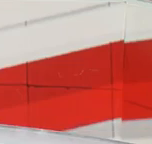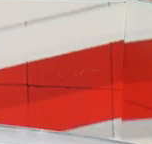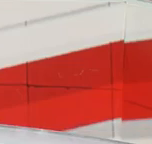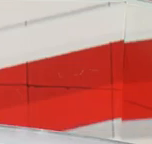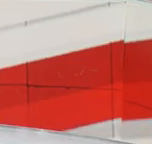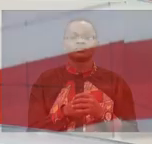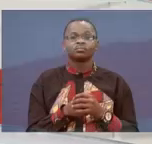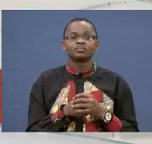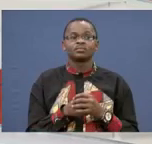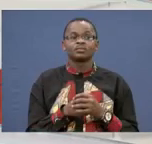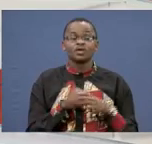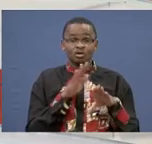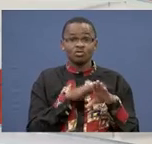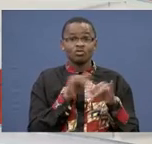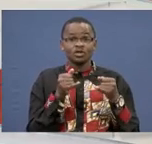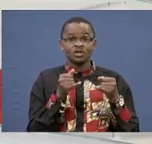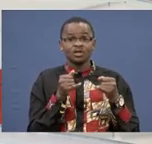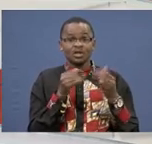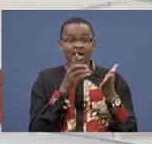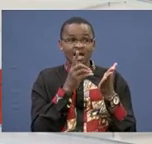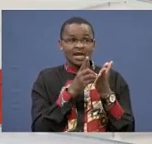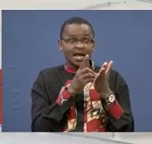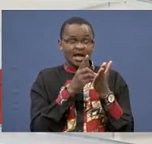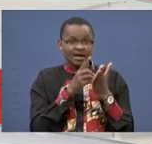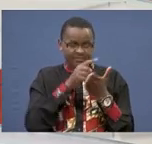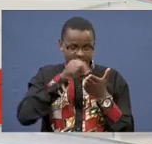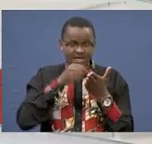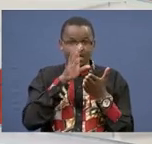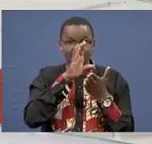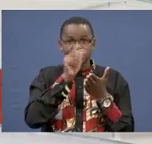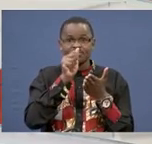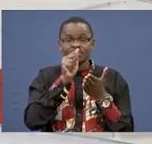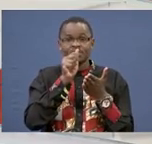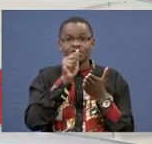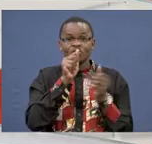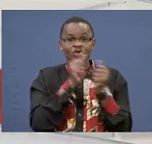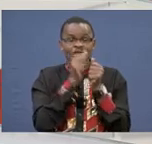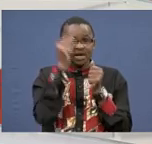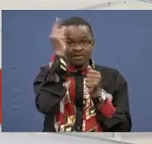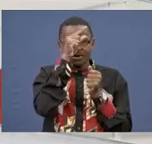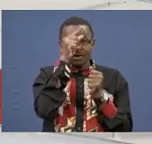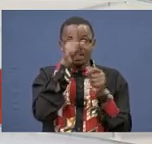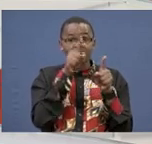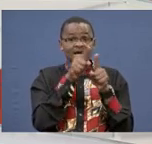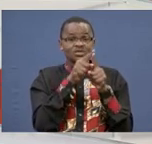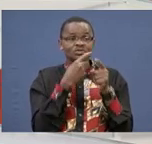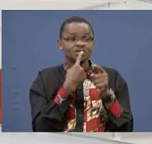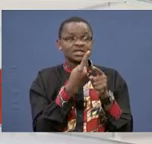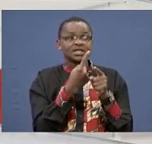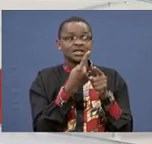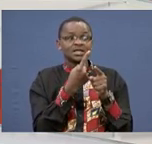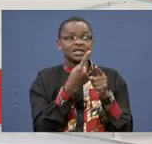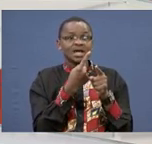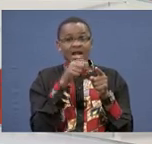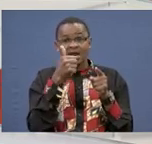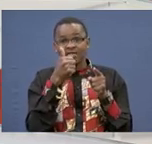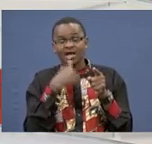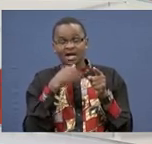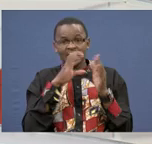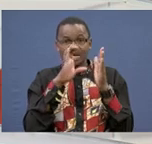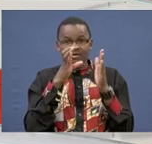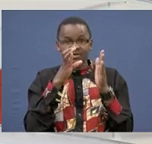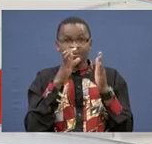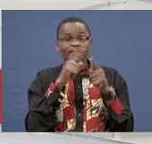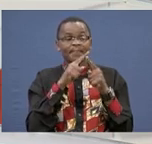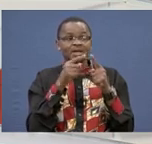Well, that is good news as the doctors have signed the CBA finally with the government. As we mentioned, they are yet to sign with the county governments, but that